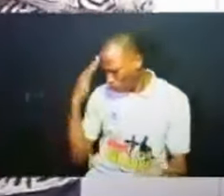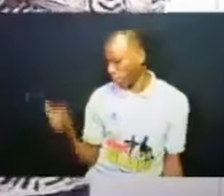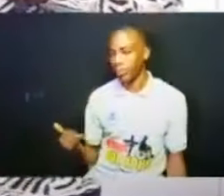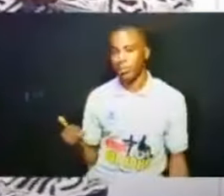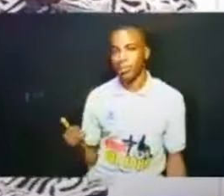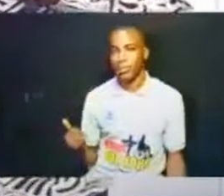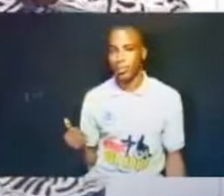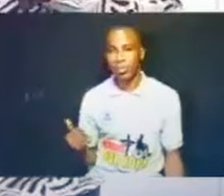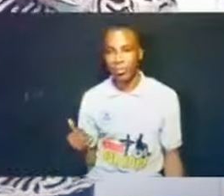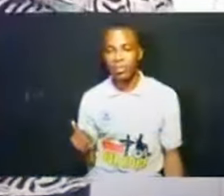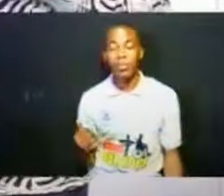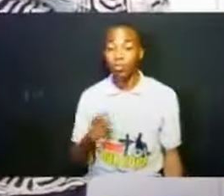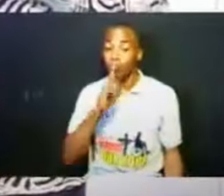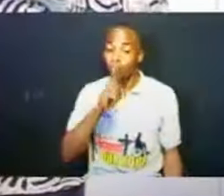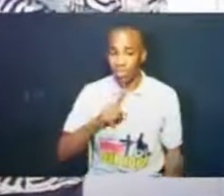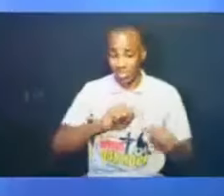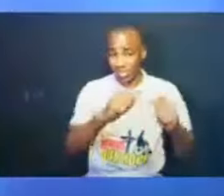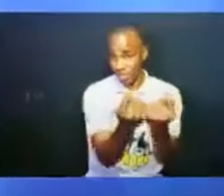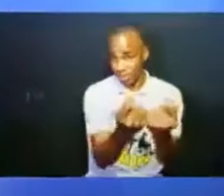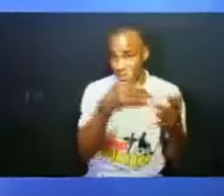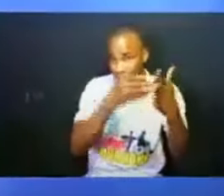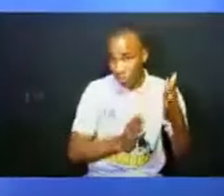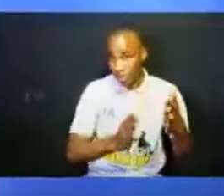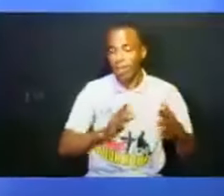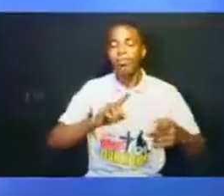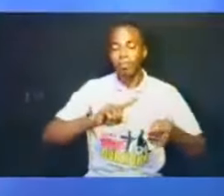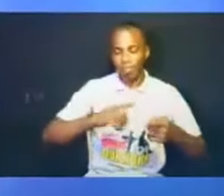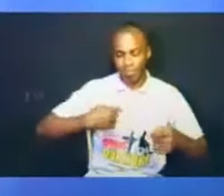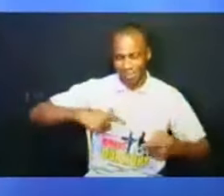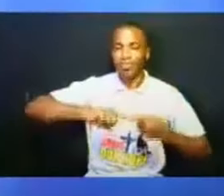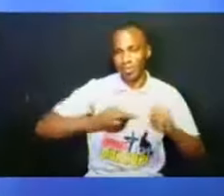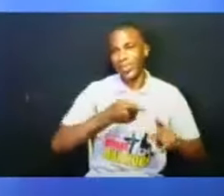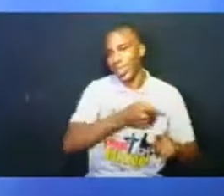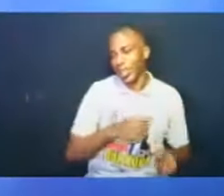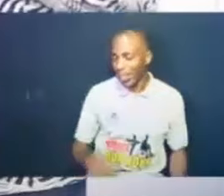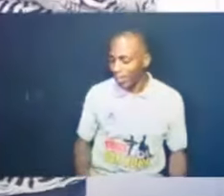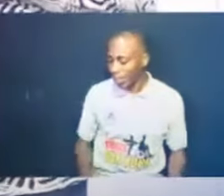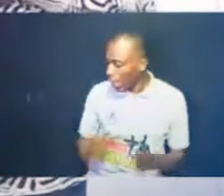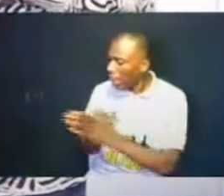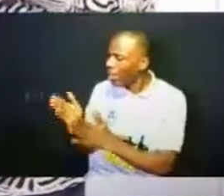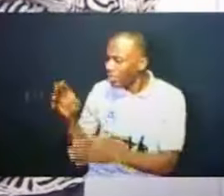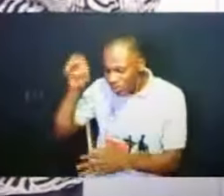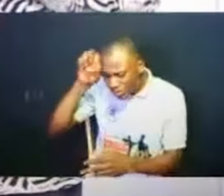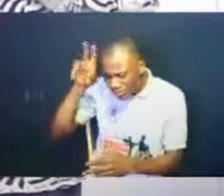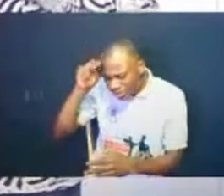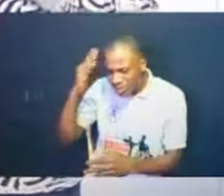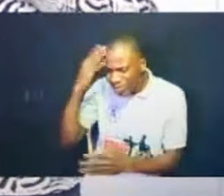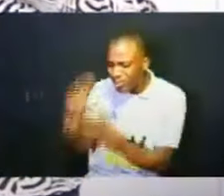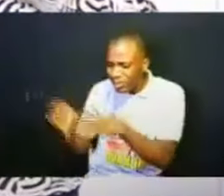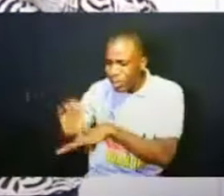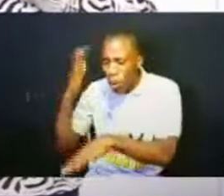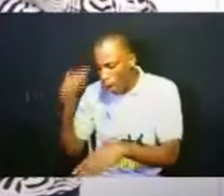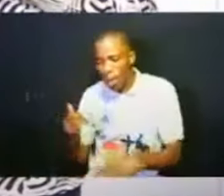the leader of the team, we're all friends, the leader of the team asked this question, and then when I said, oh, there's nothing wrong,